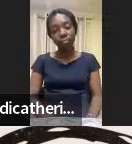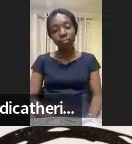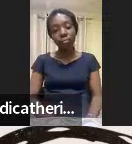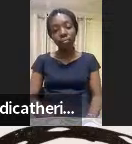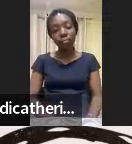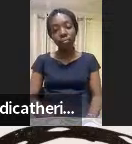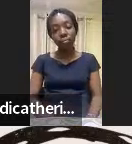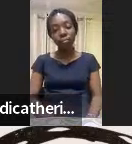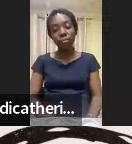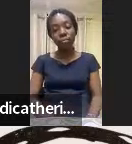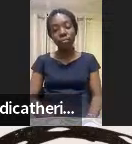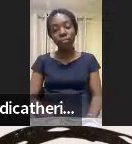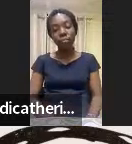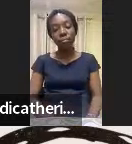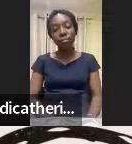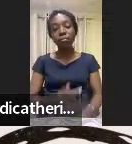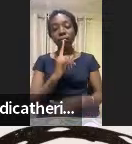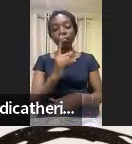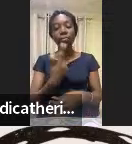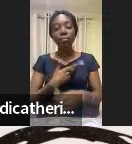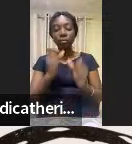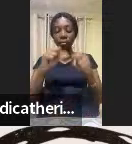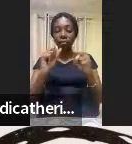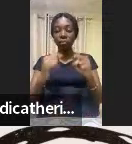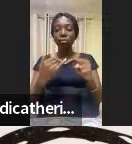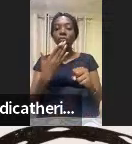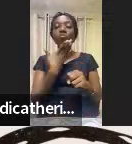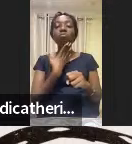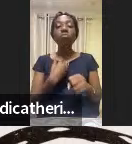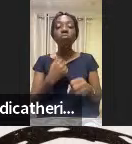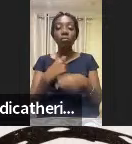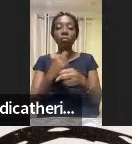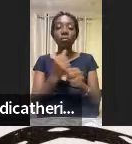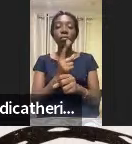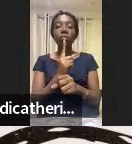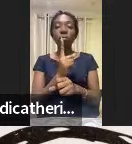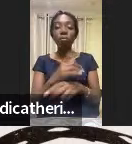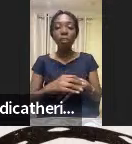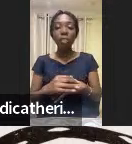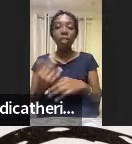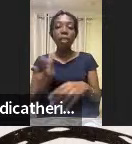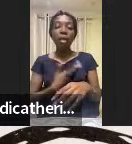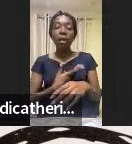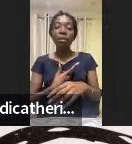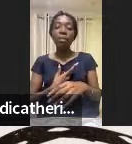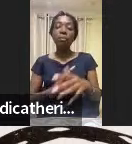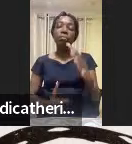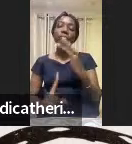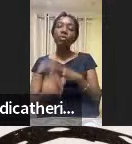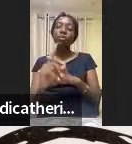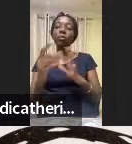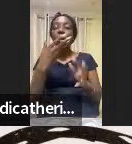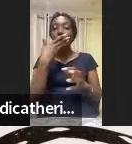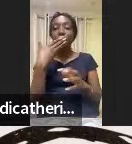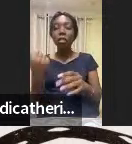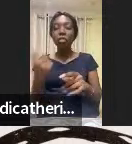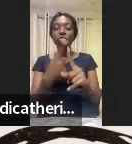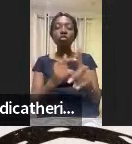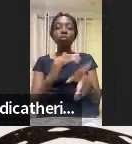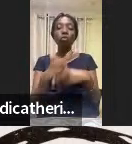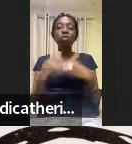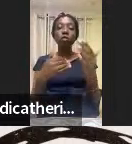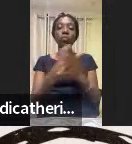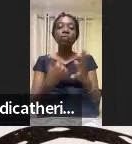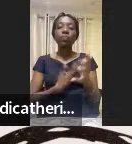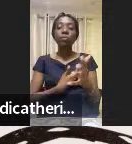So we want to make sure that we bring the best out of everyone. So let's not give up.